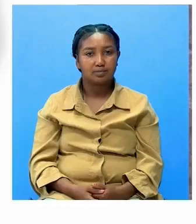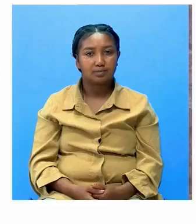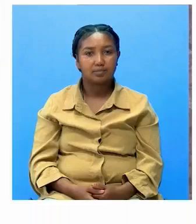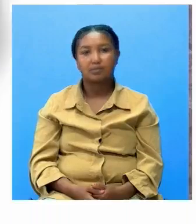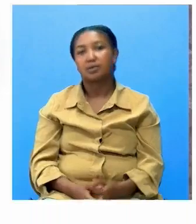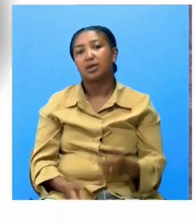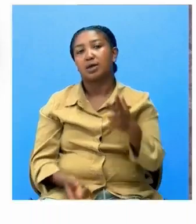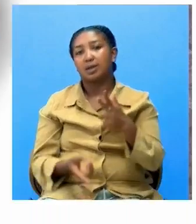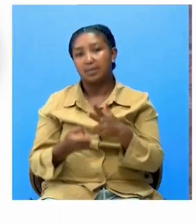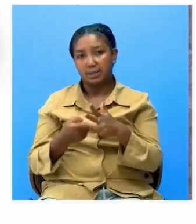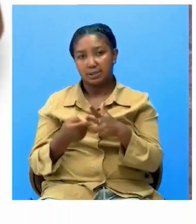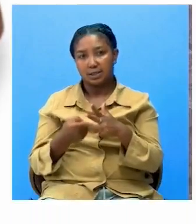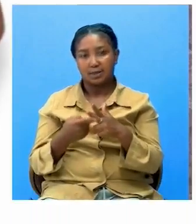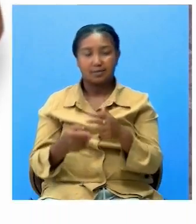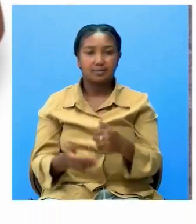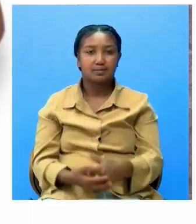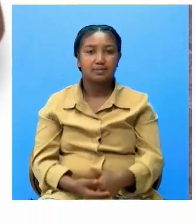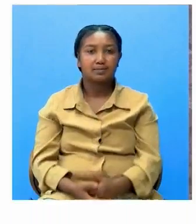Number 3.